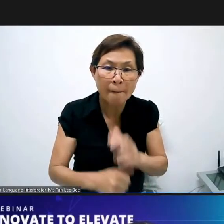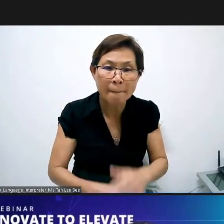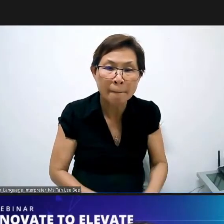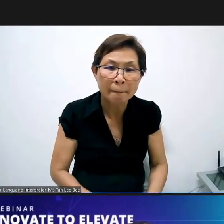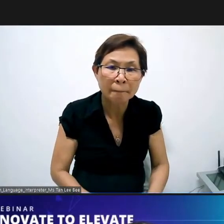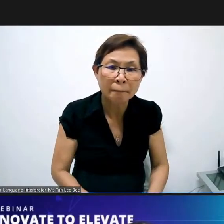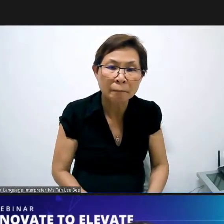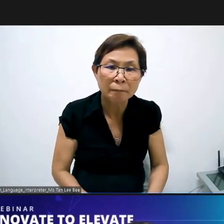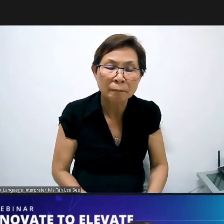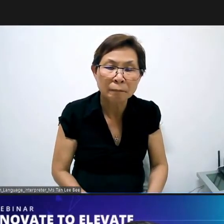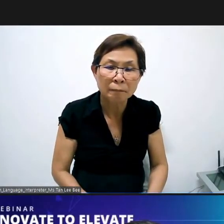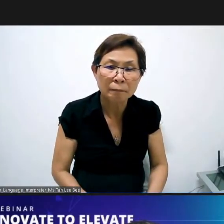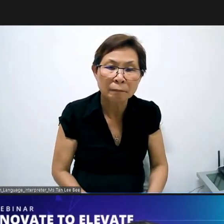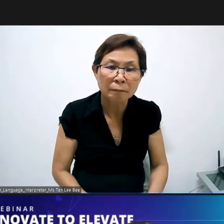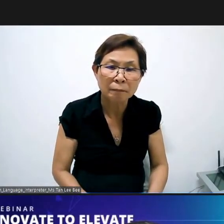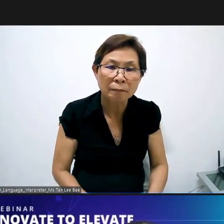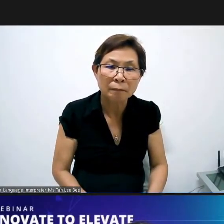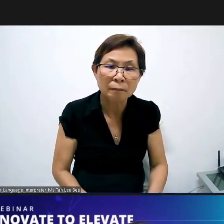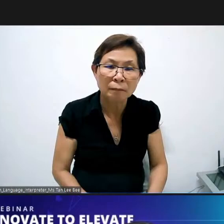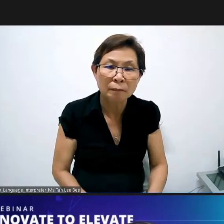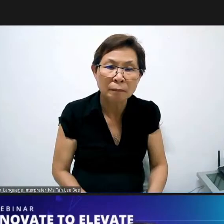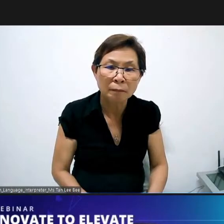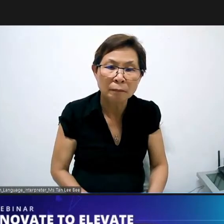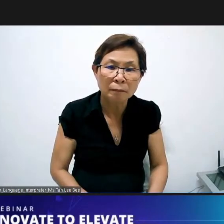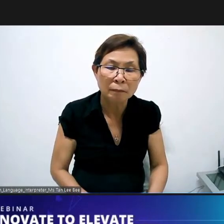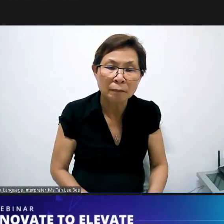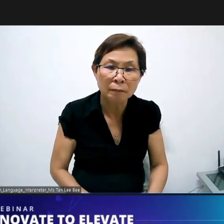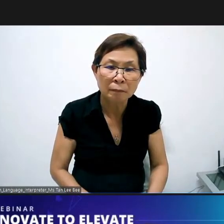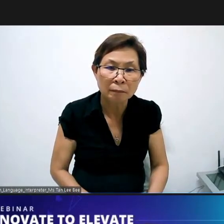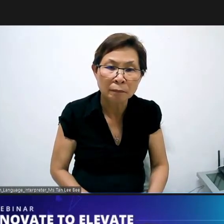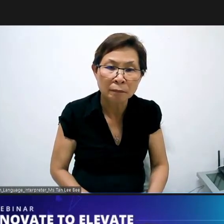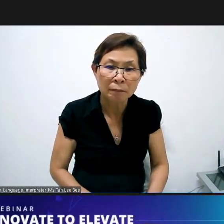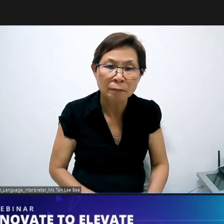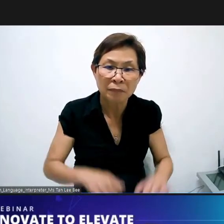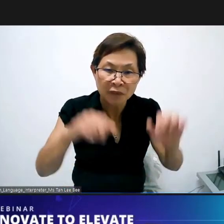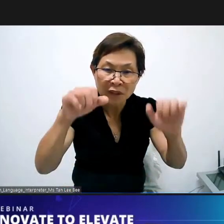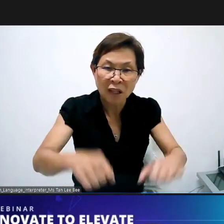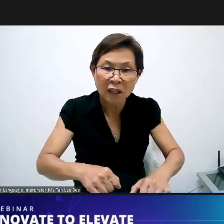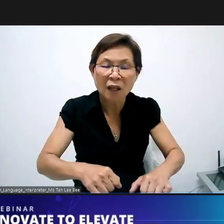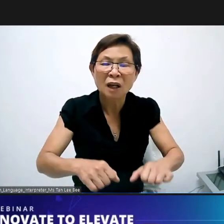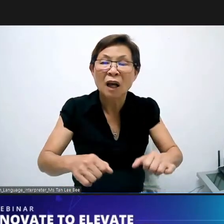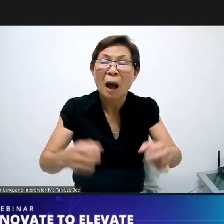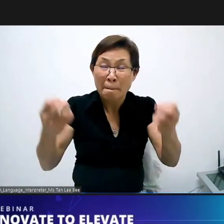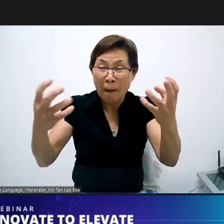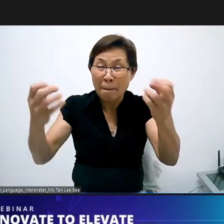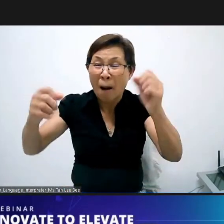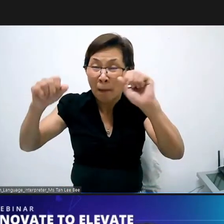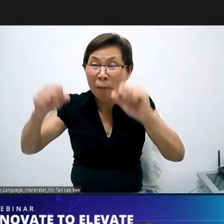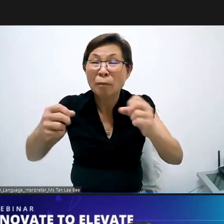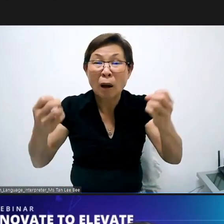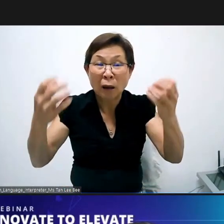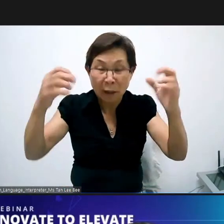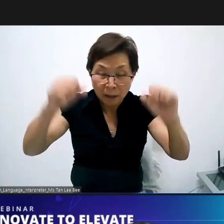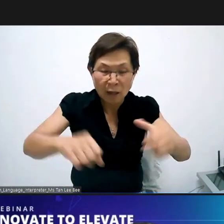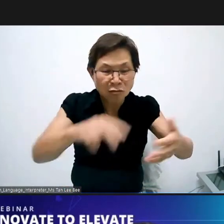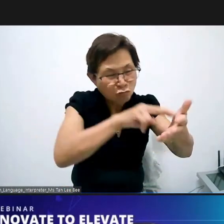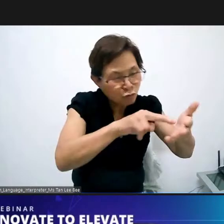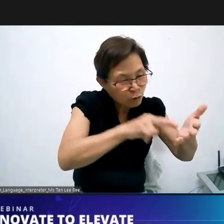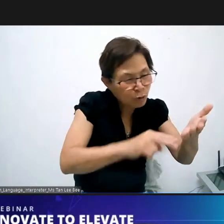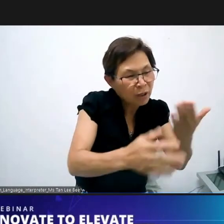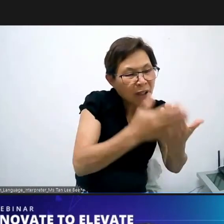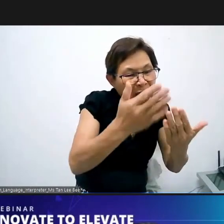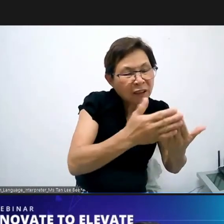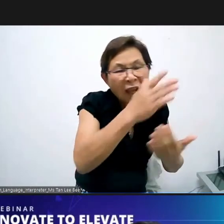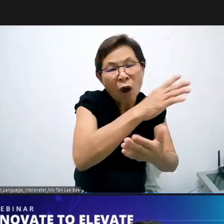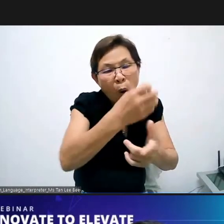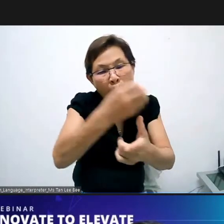larger text size of text, so they can be able to read it more easily. Or some